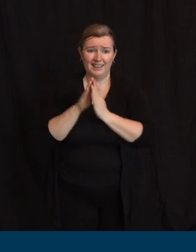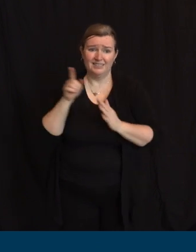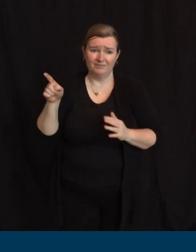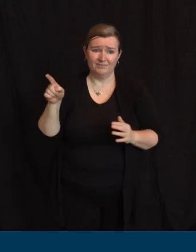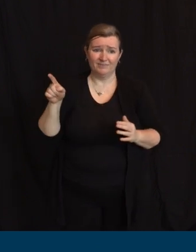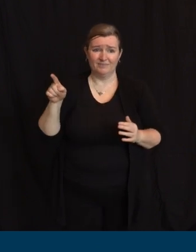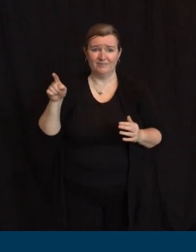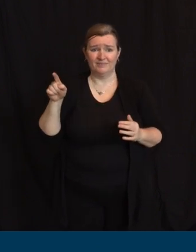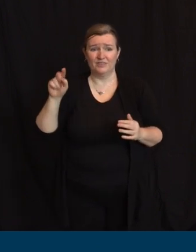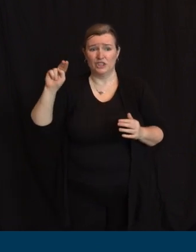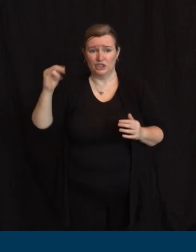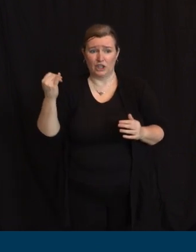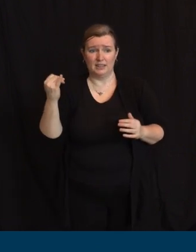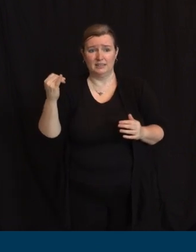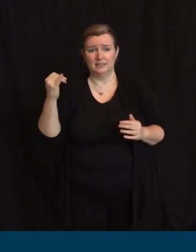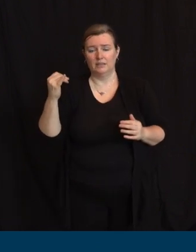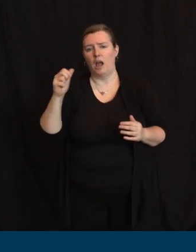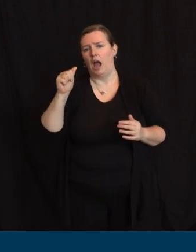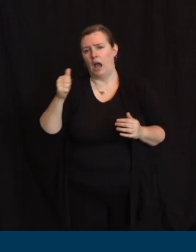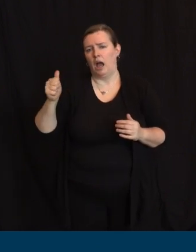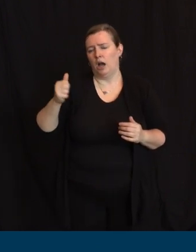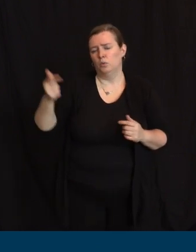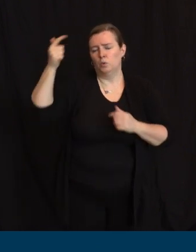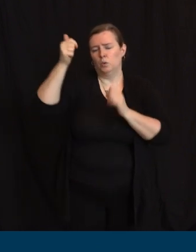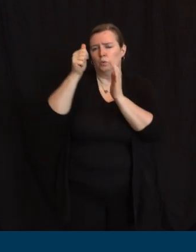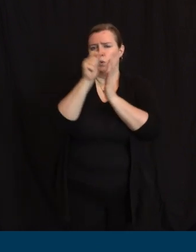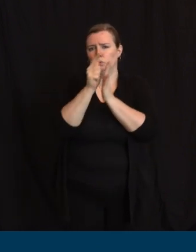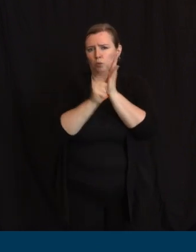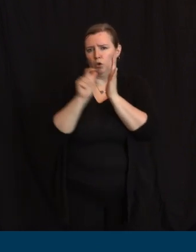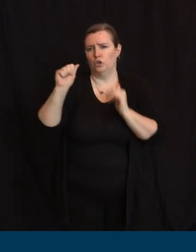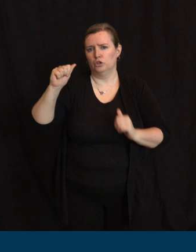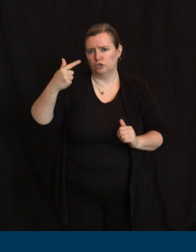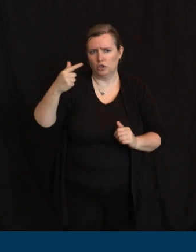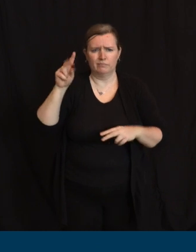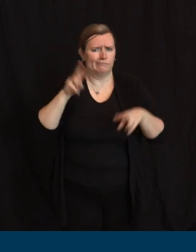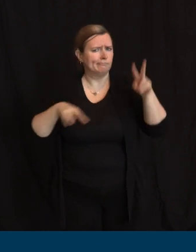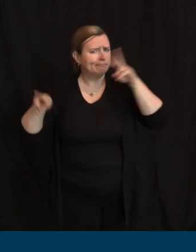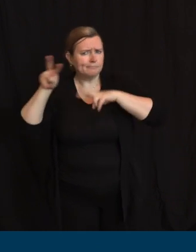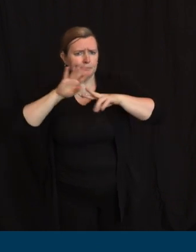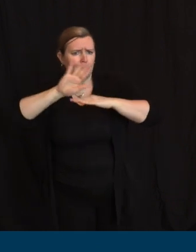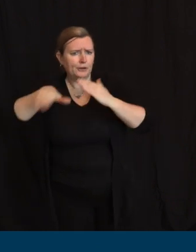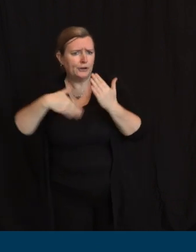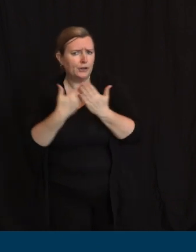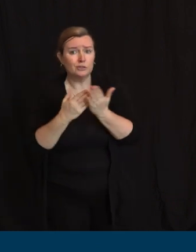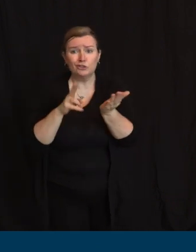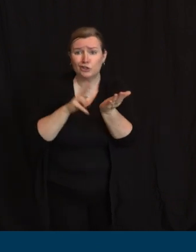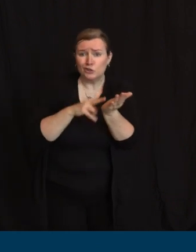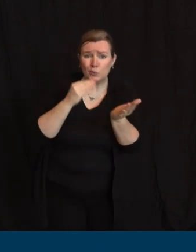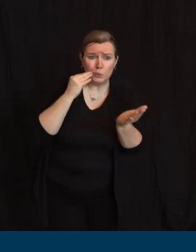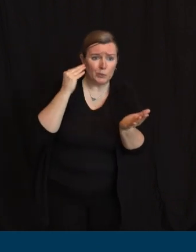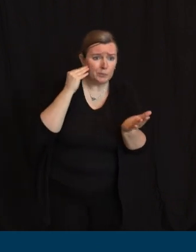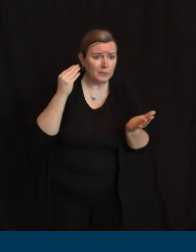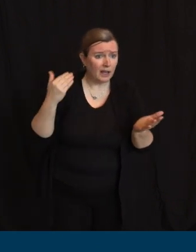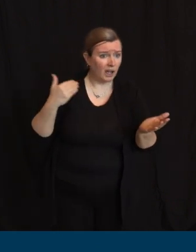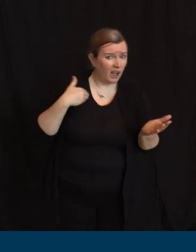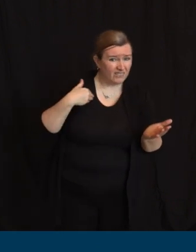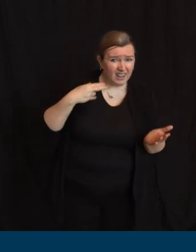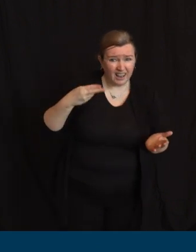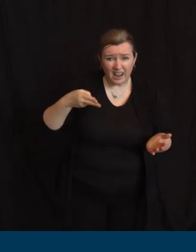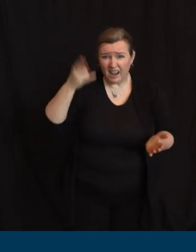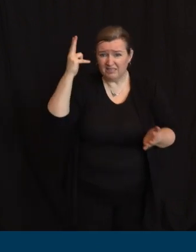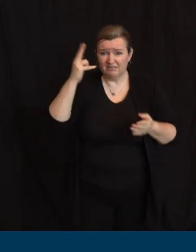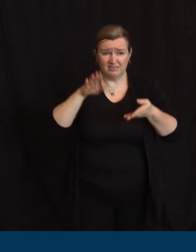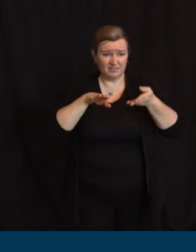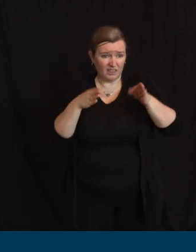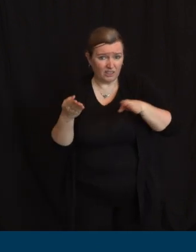as well as to do a review of all long-term care facilities that have experienced a disproportionate number of deaths during the